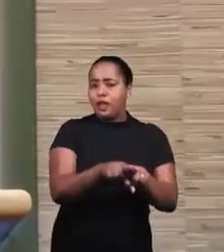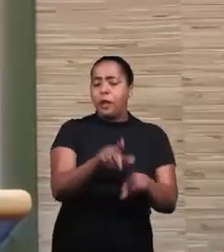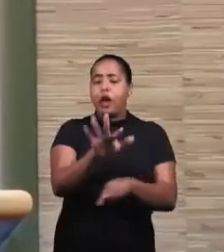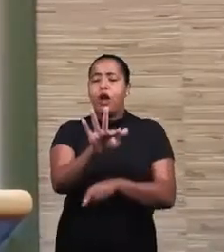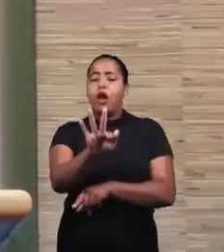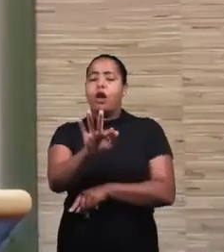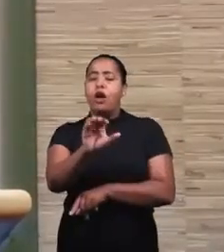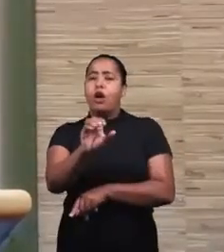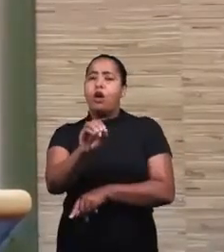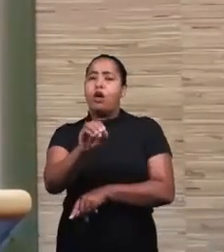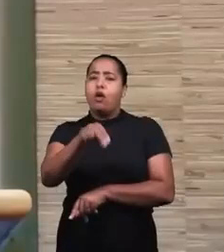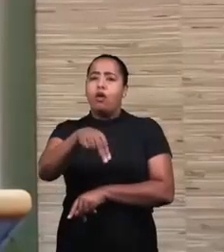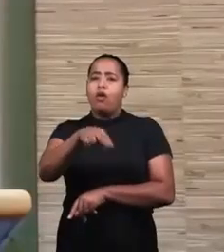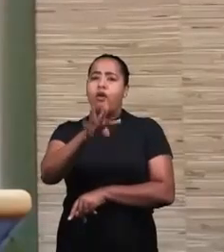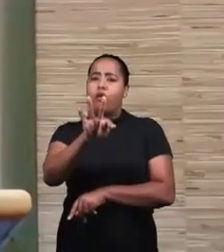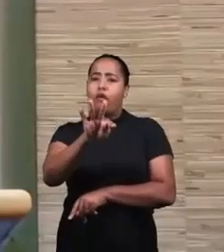participates